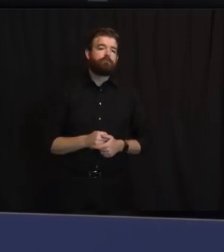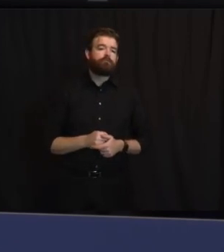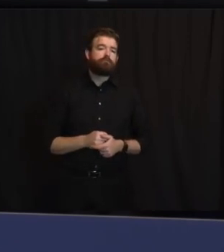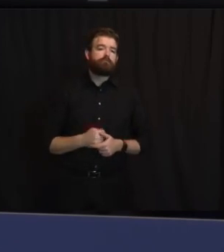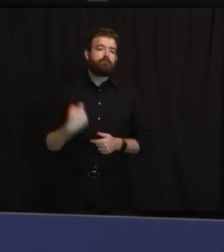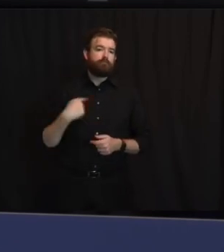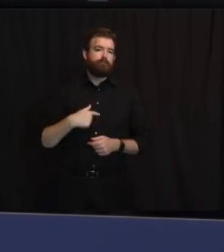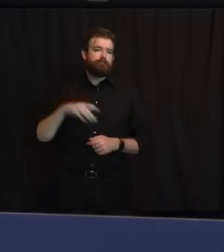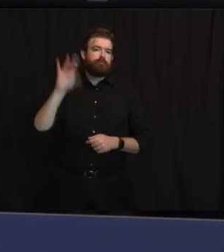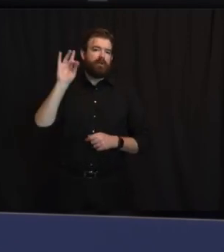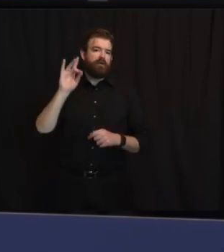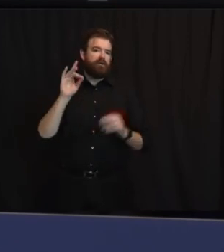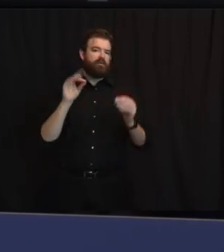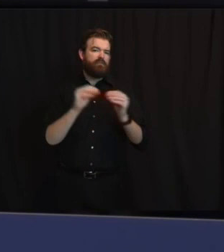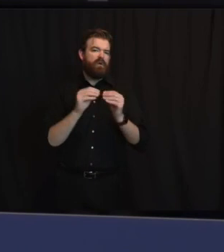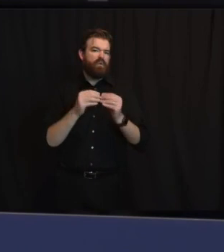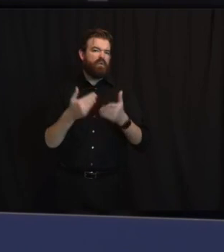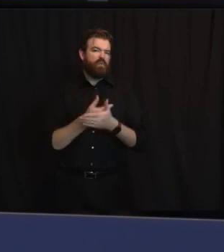of concern.